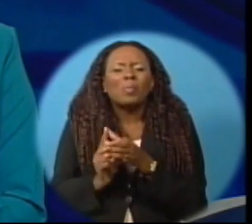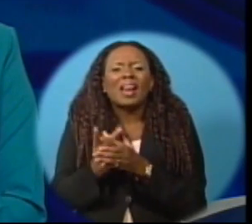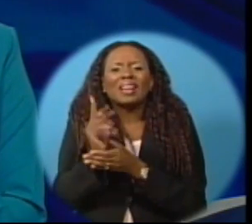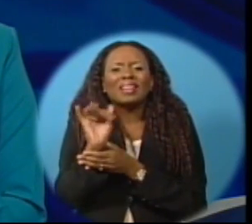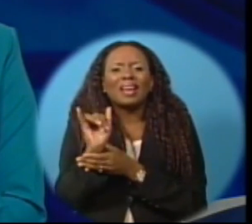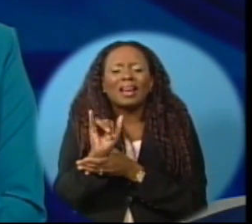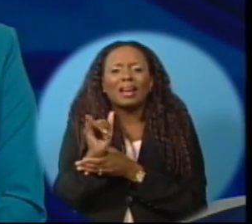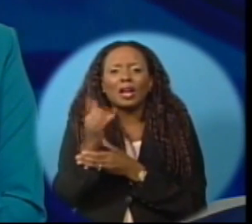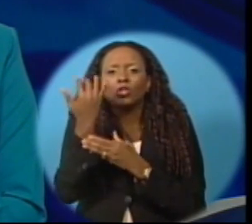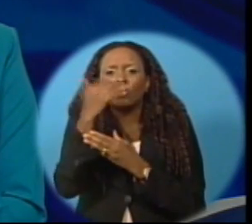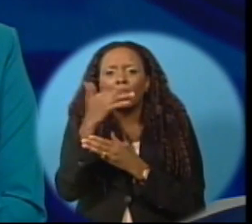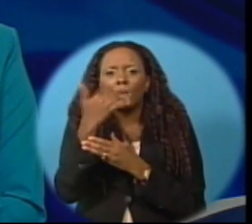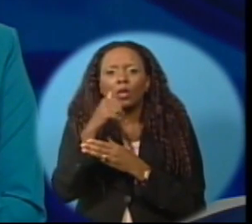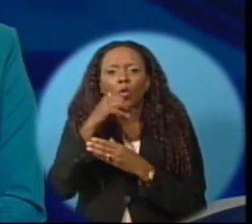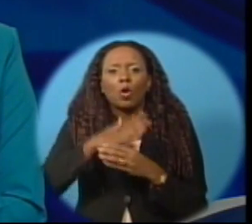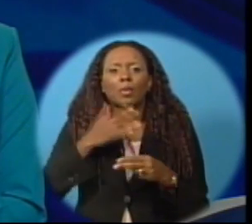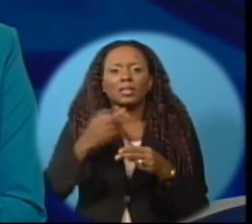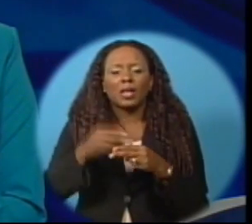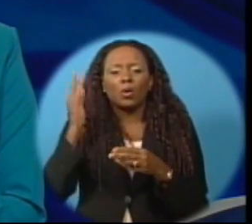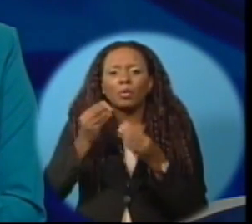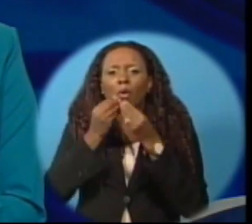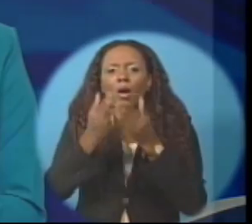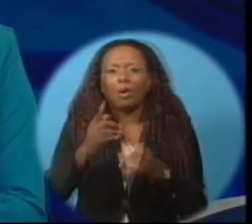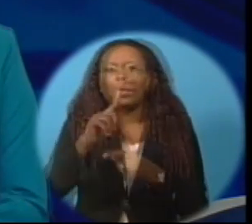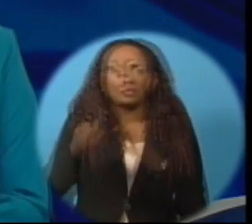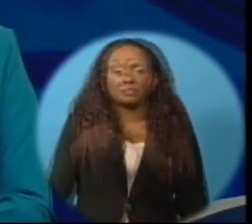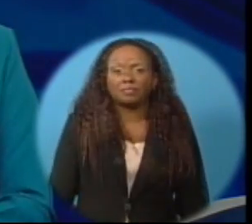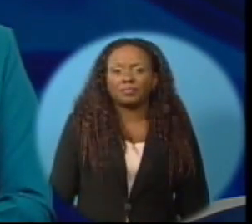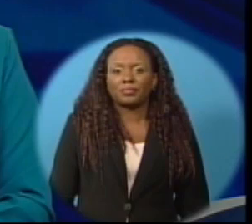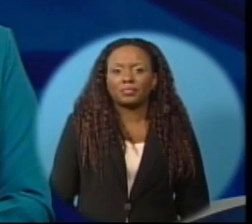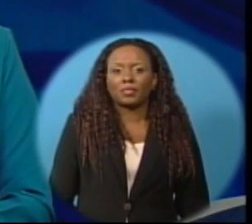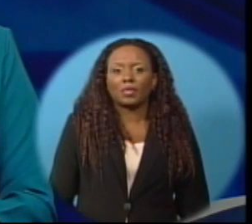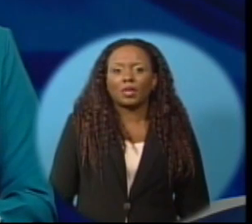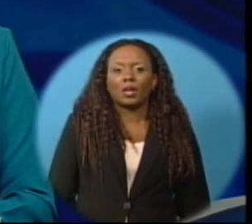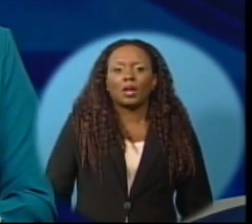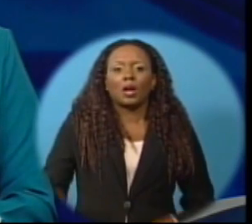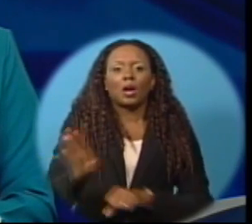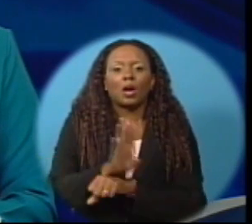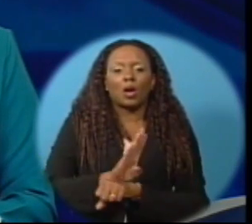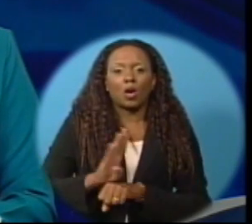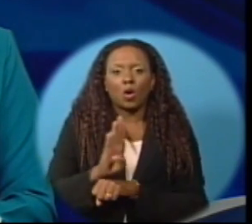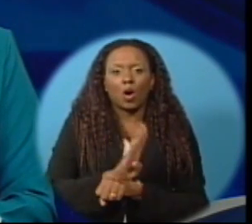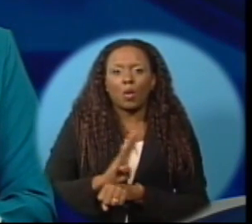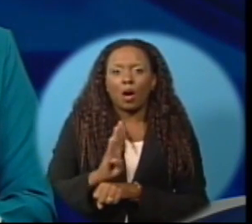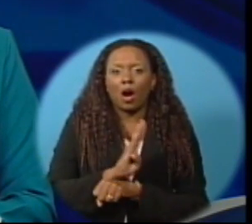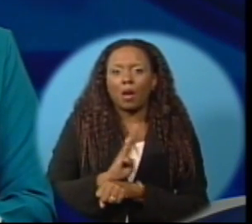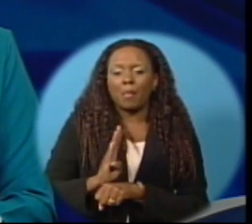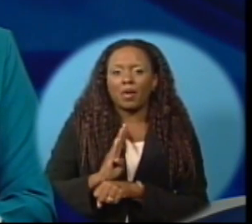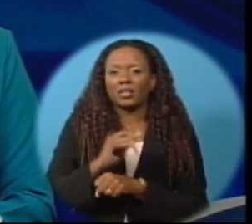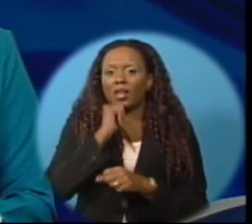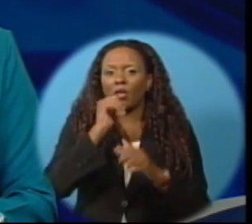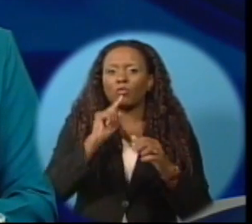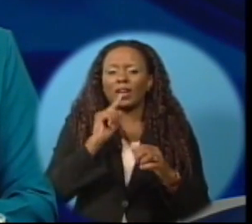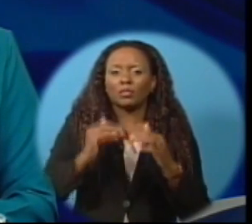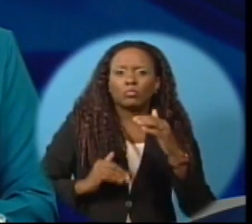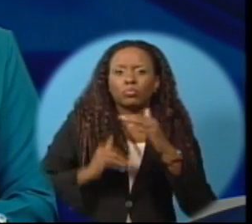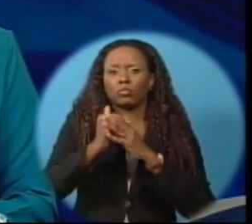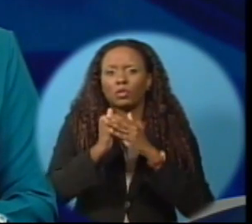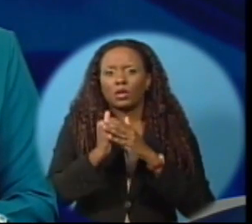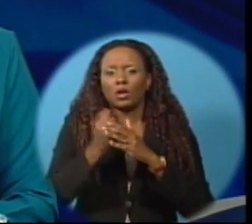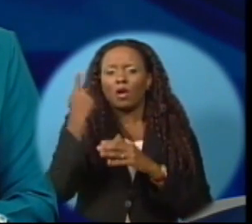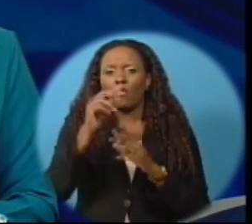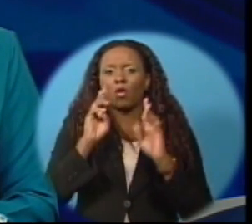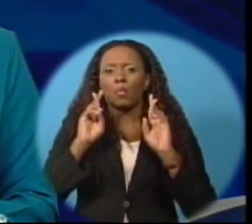The woman's name will be released when she has been charged. Barbados has fallen short recently in its reporting to the